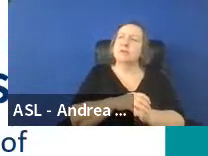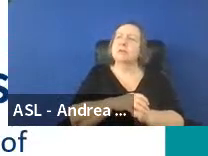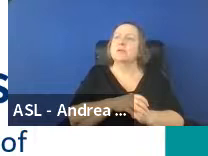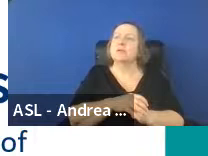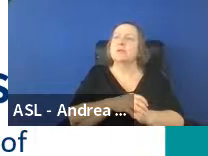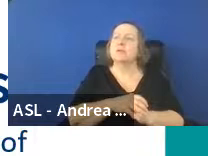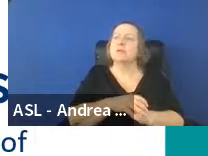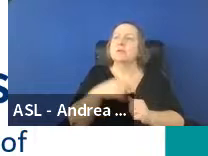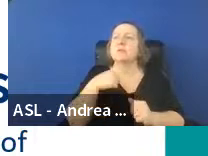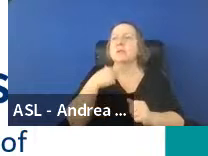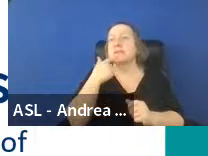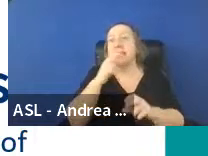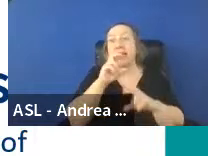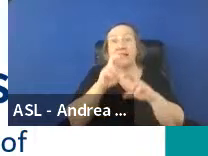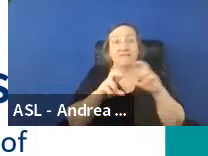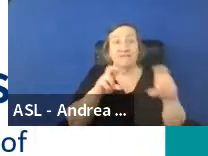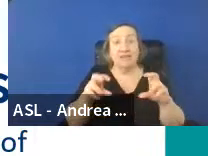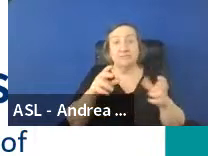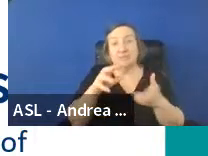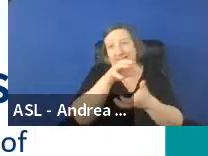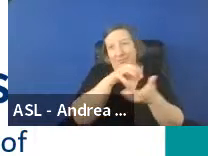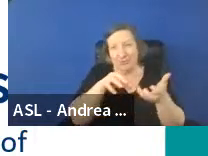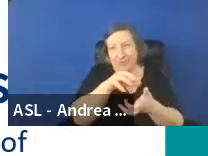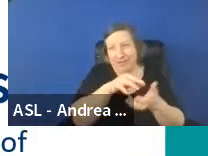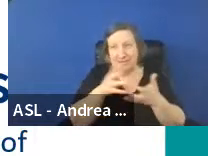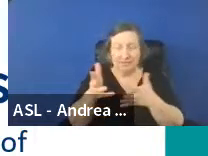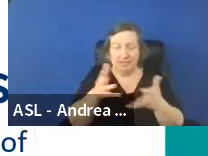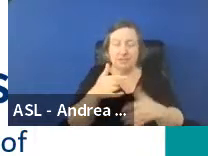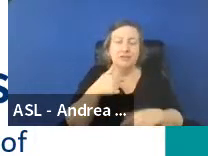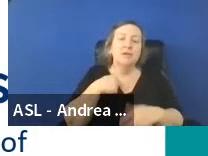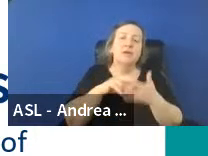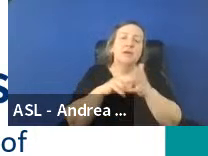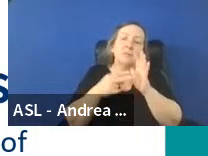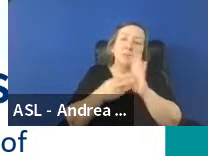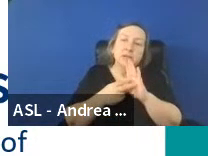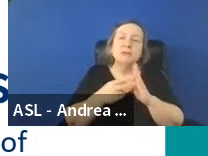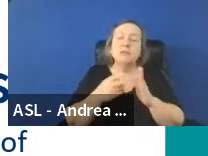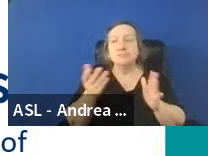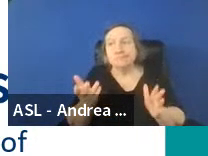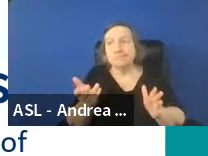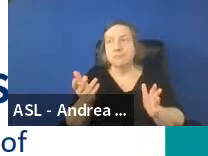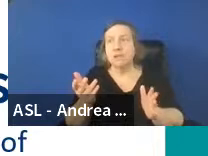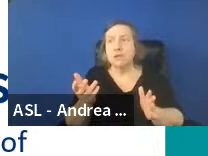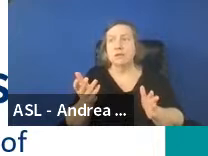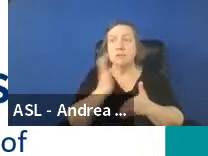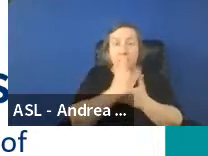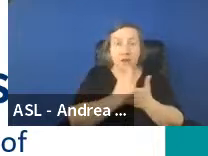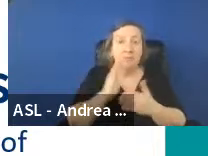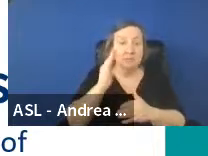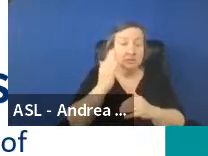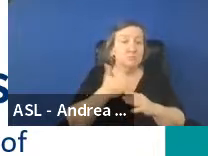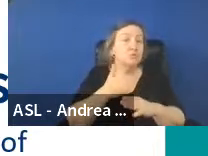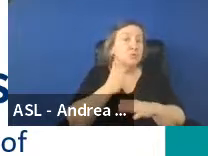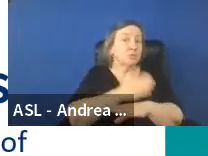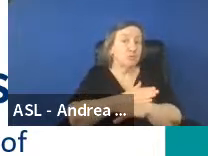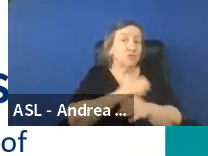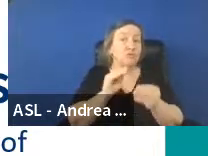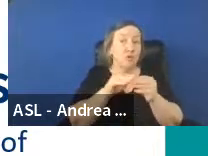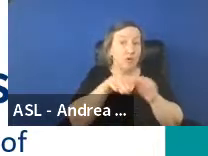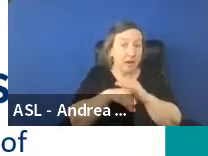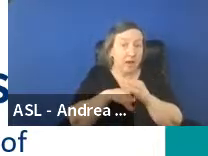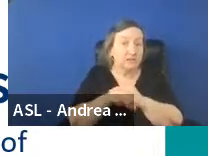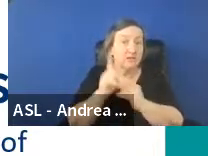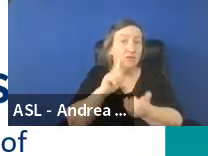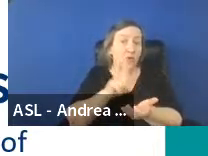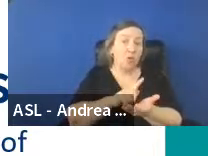And when I say investments are kind of mixed, I mean that some of them seem to improve access more for